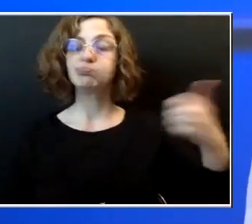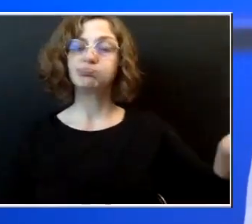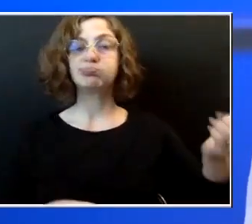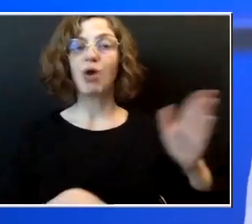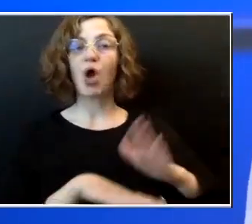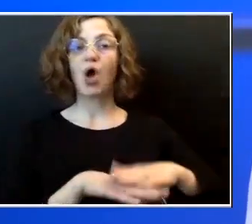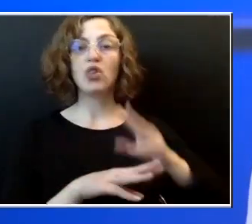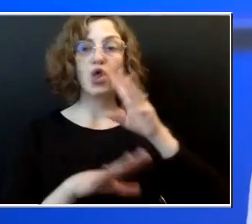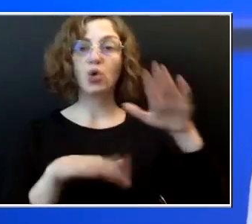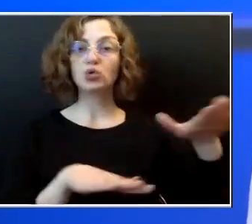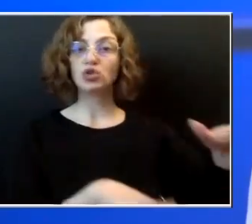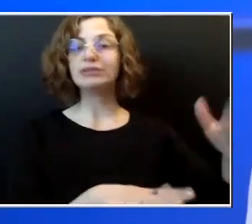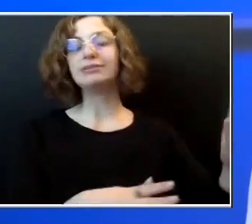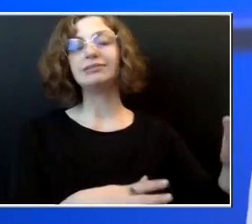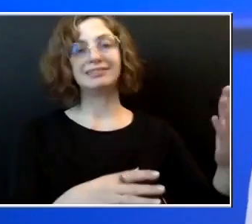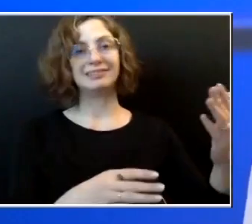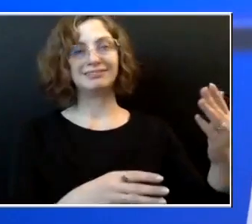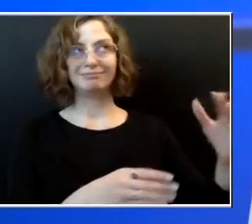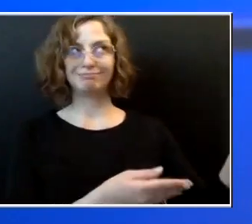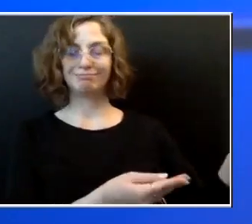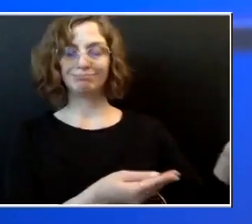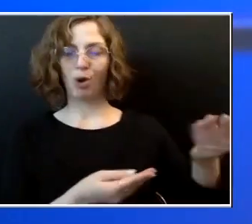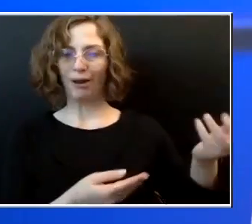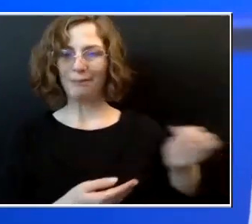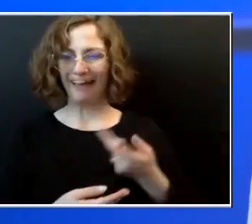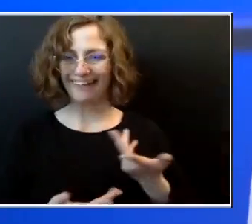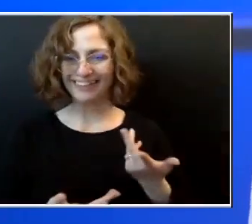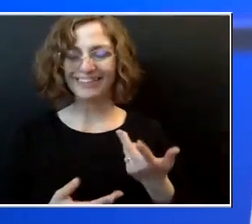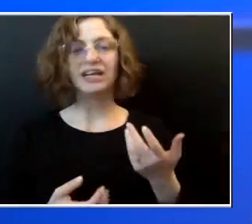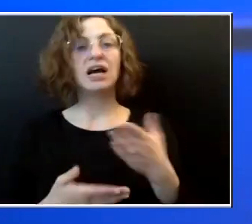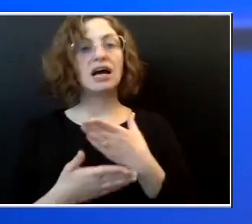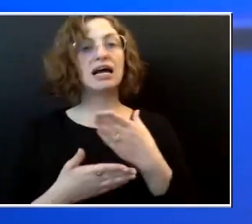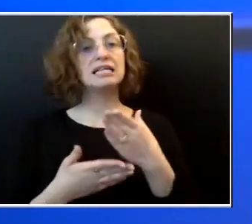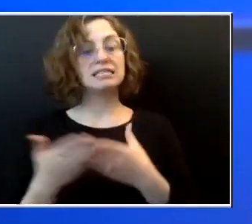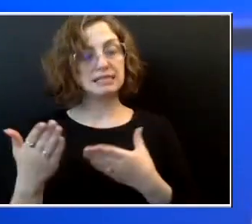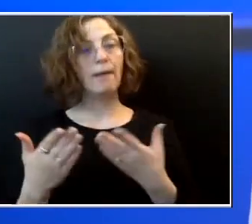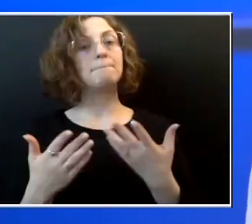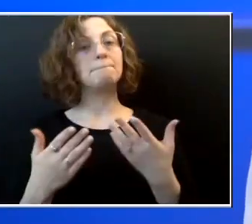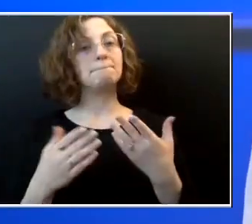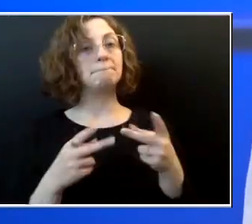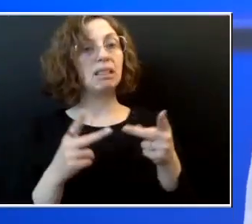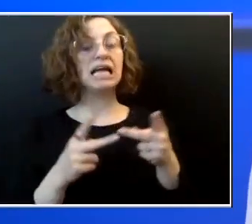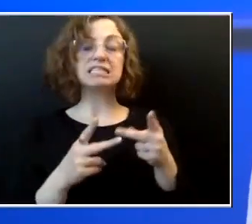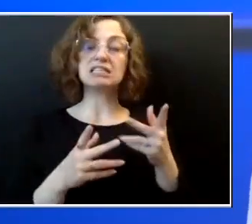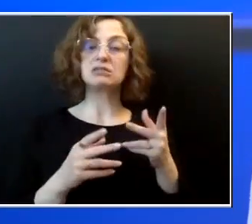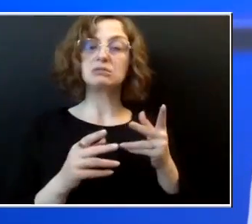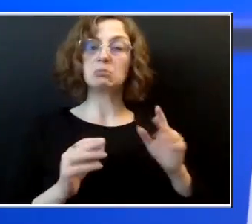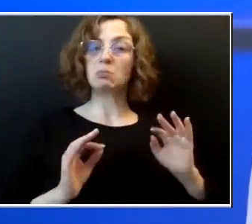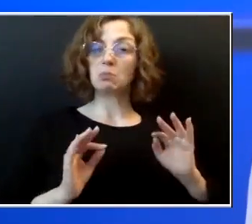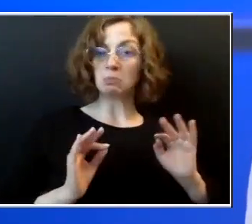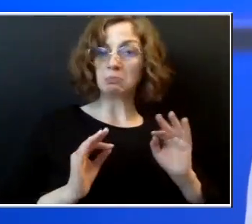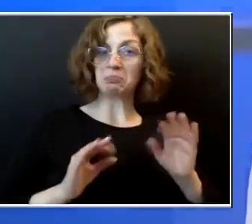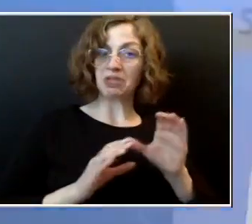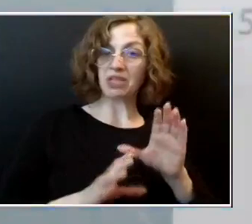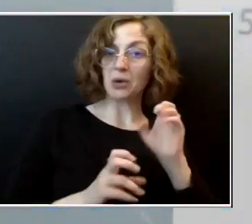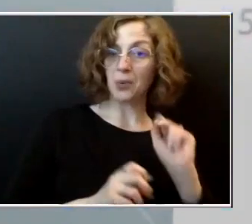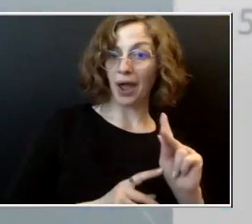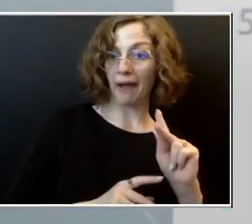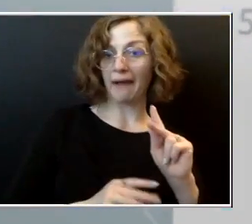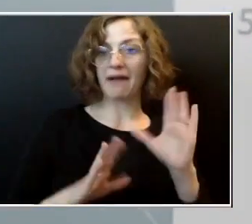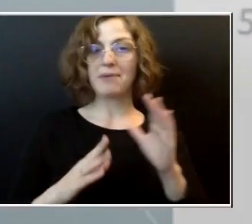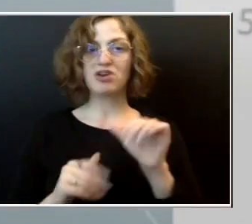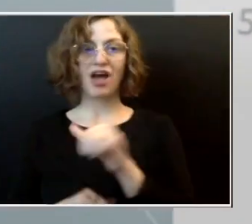fared better or worse than others. I have a slide that shows a little bit of what we saw in New York City that did a little